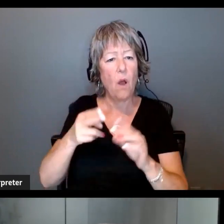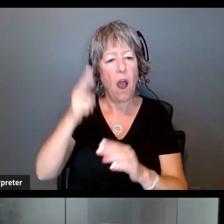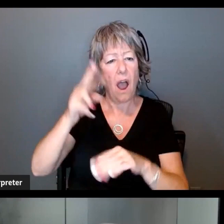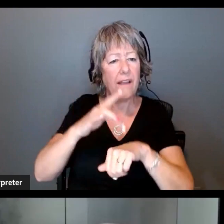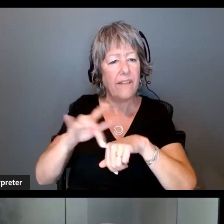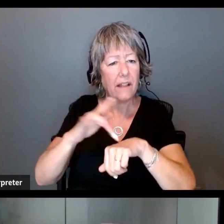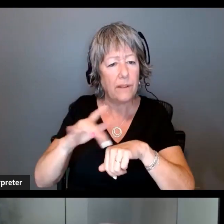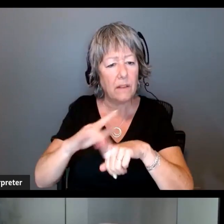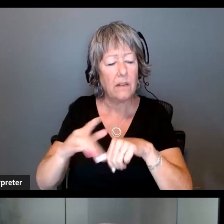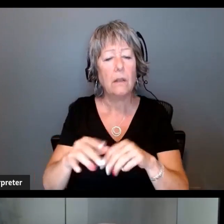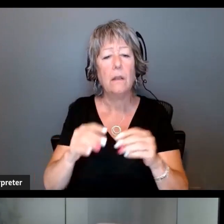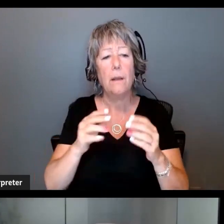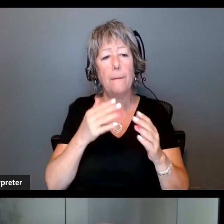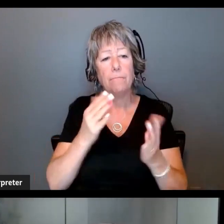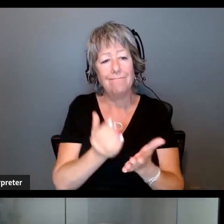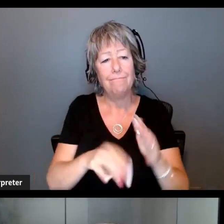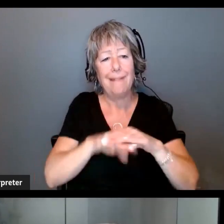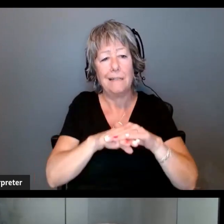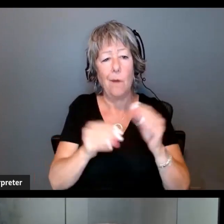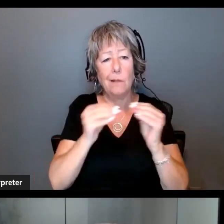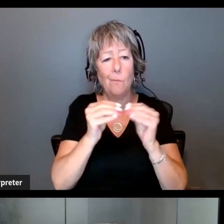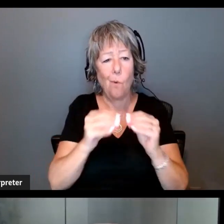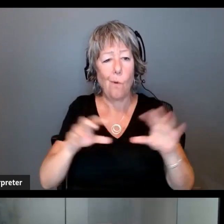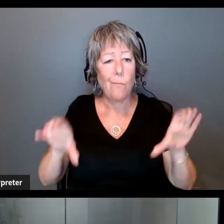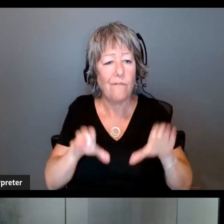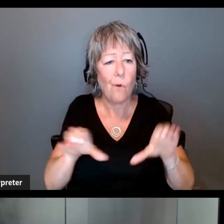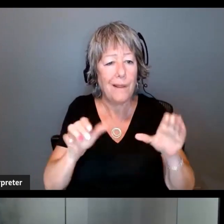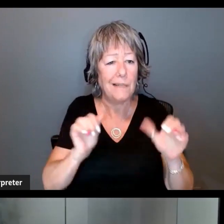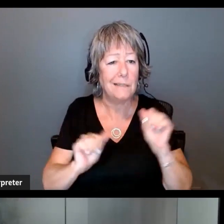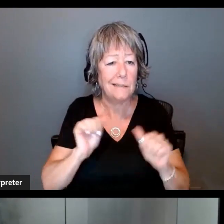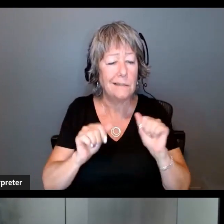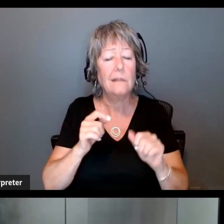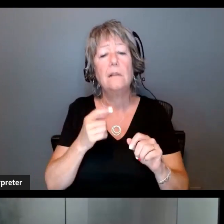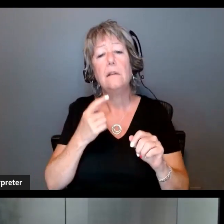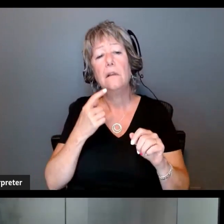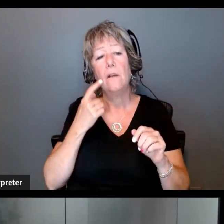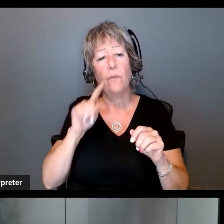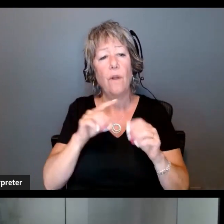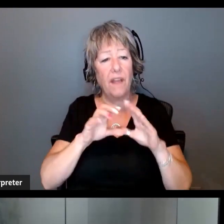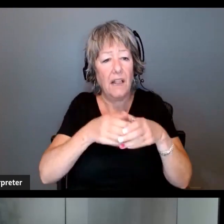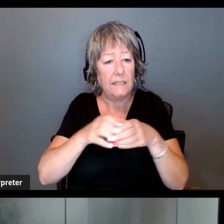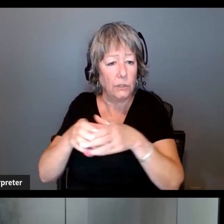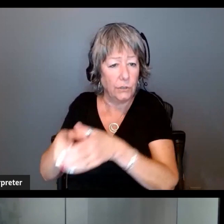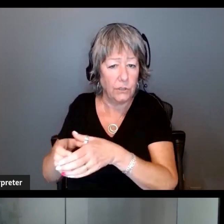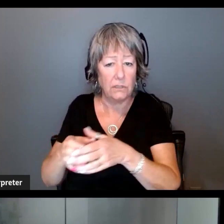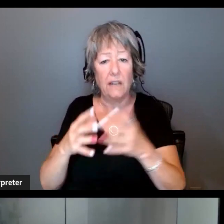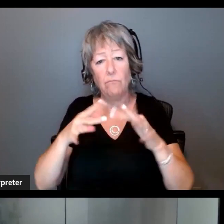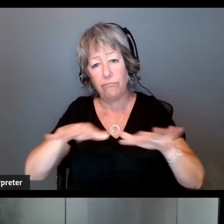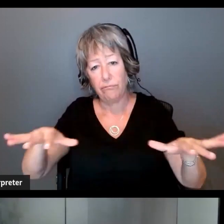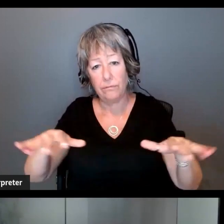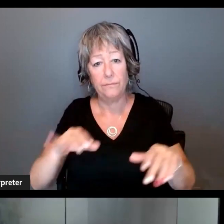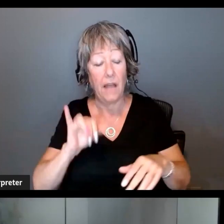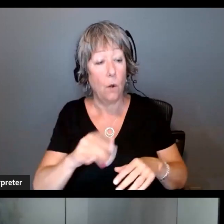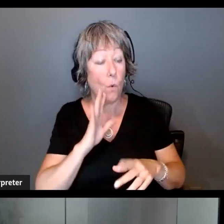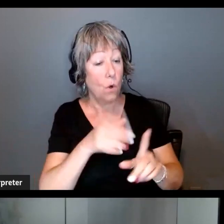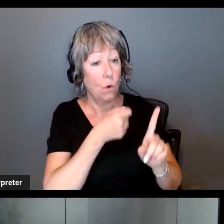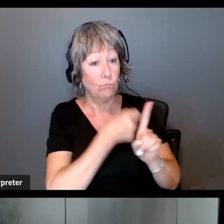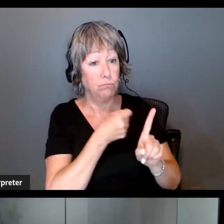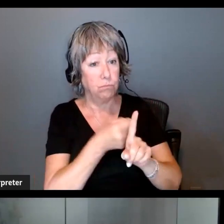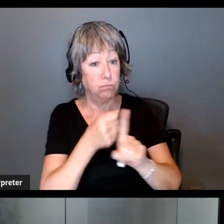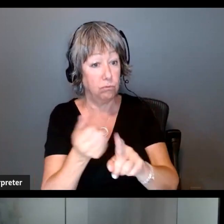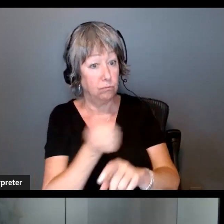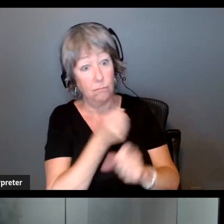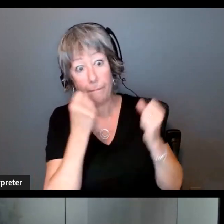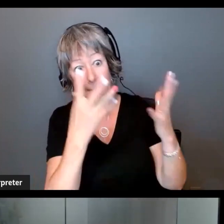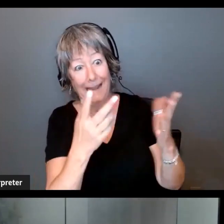better performance out of your OpenSearch clusters and the likes. Yeah, we're going to hit a lot of topics today that I think are